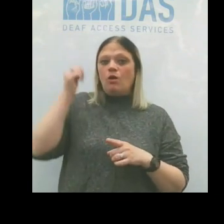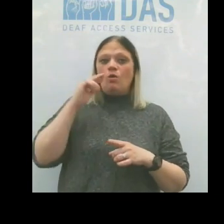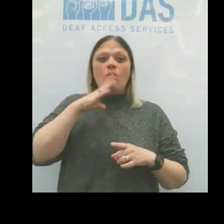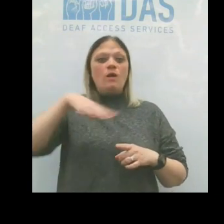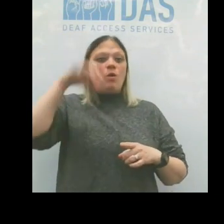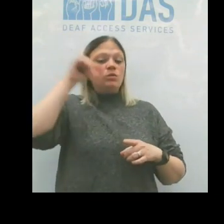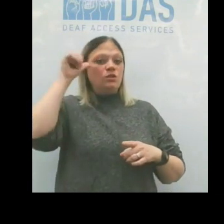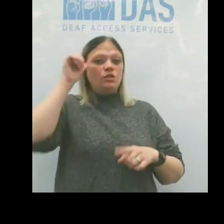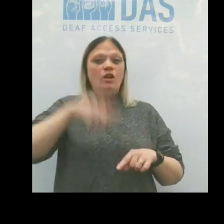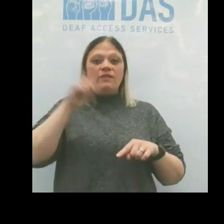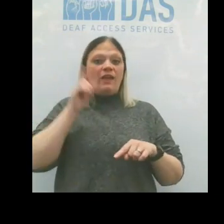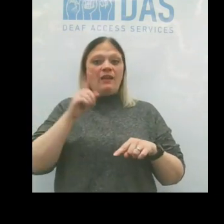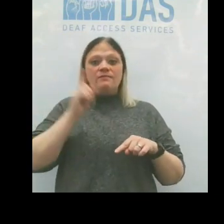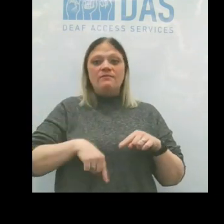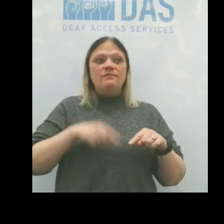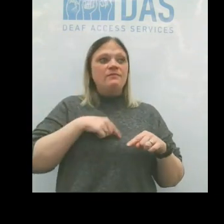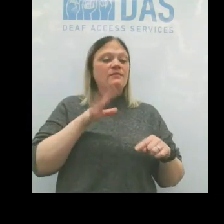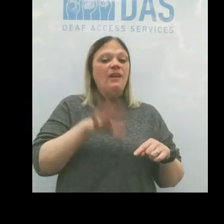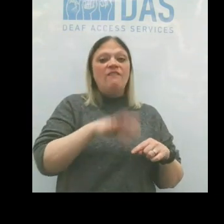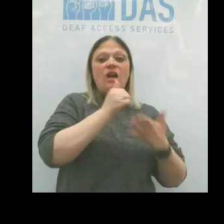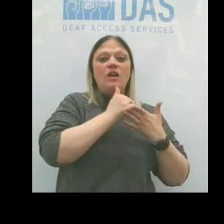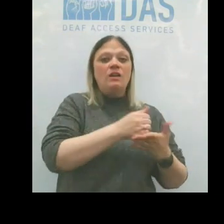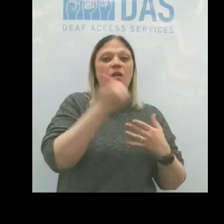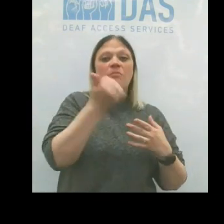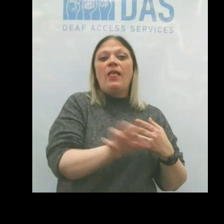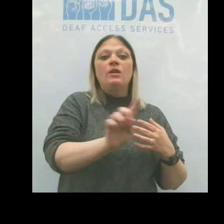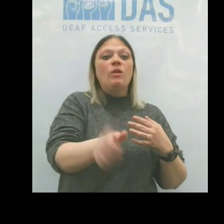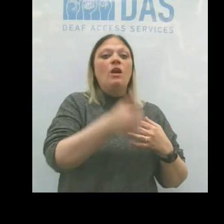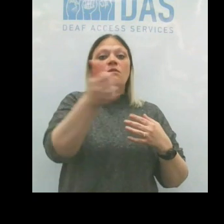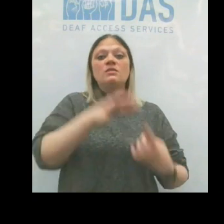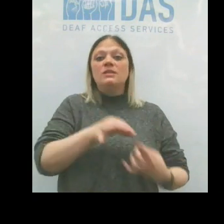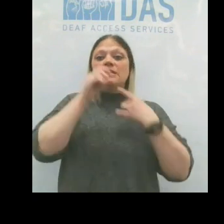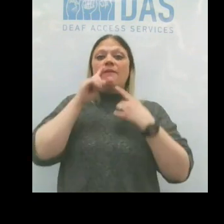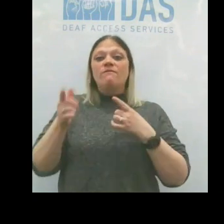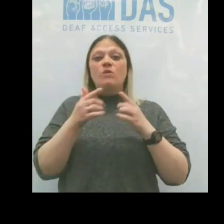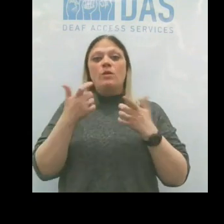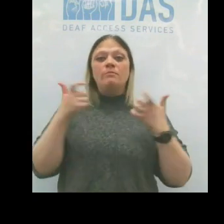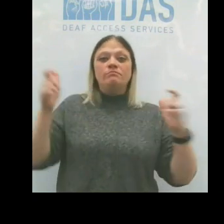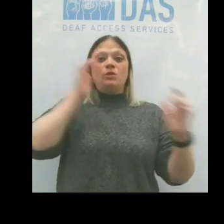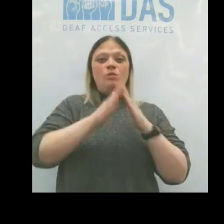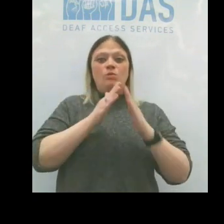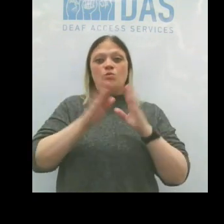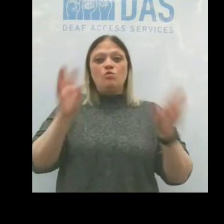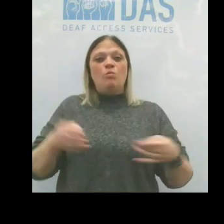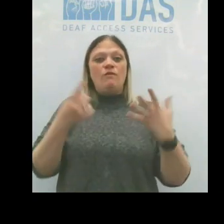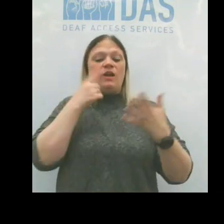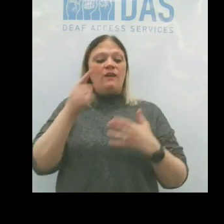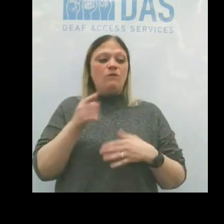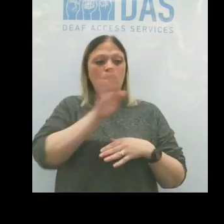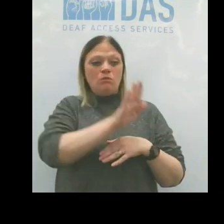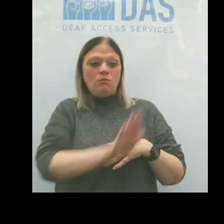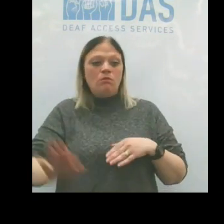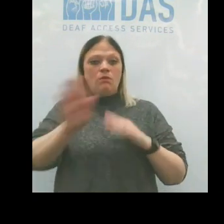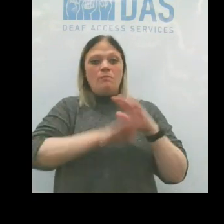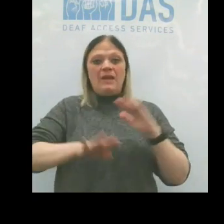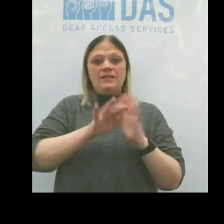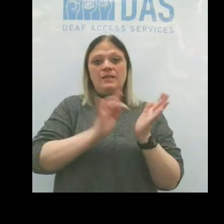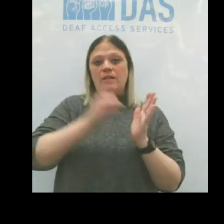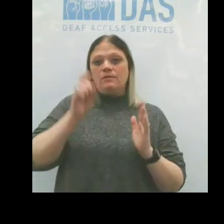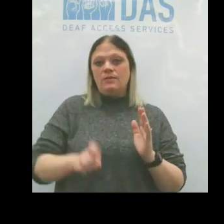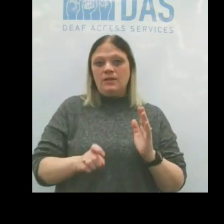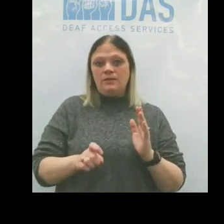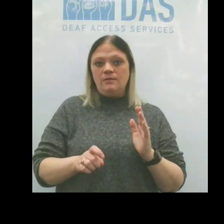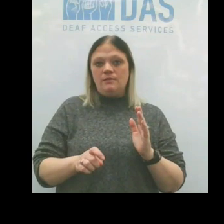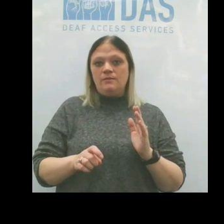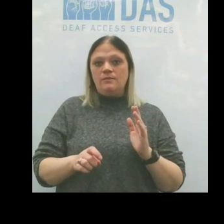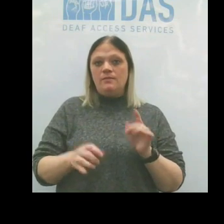not be able to turn anywhere else other than the greater community to provide for his or her basic medical needs. Those of you who followed me